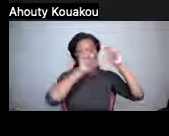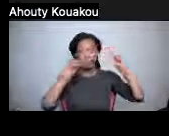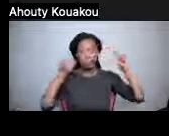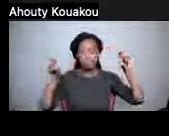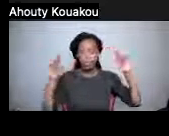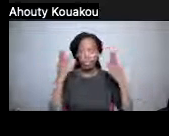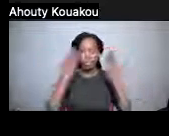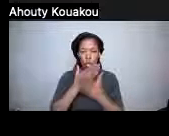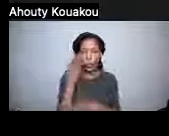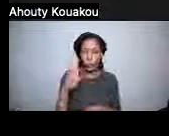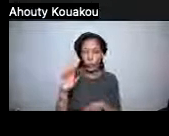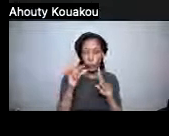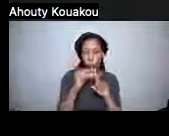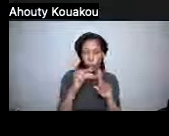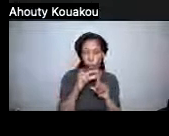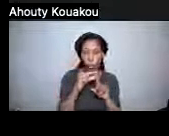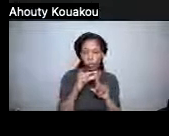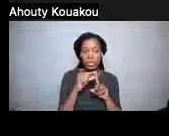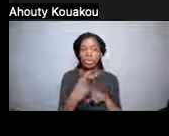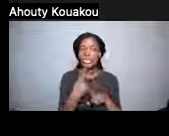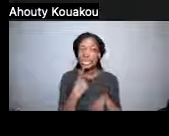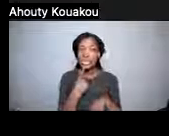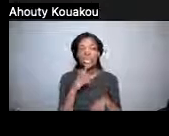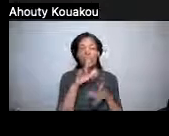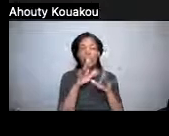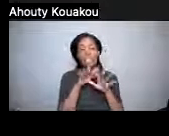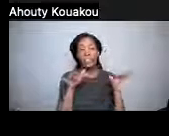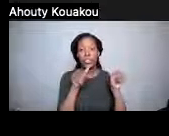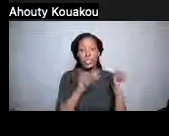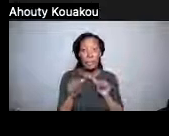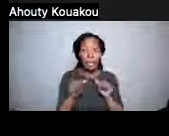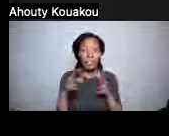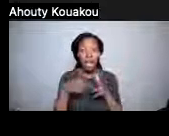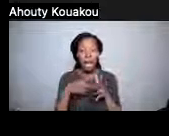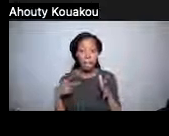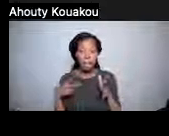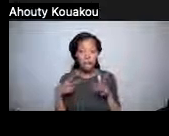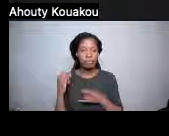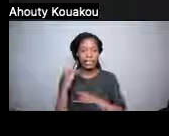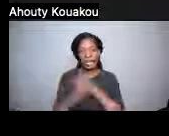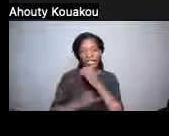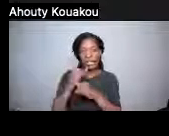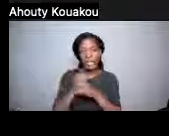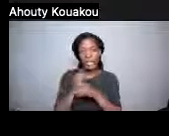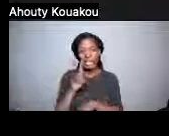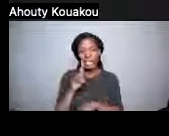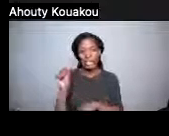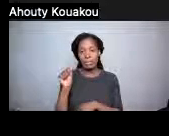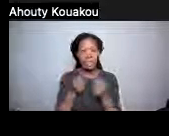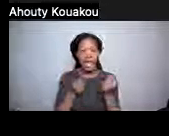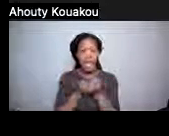navy text, Diversibility Unplugged, International Disability